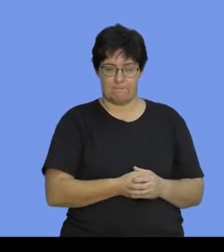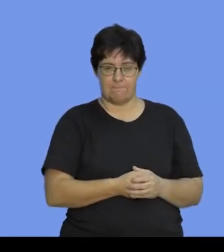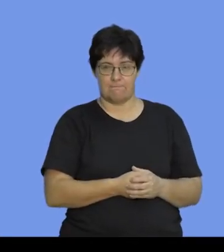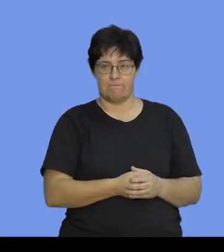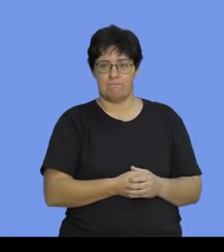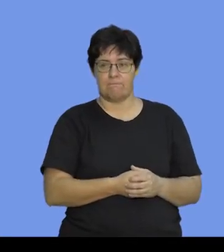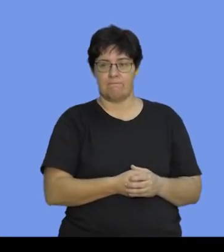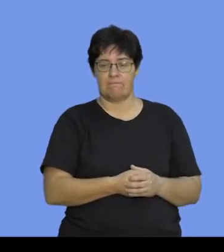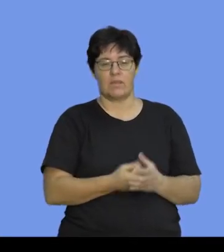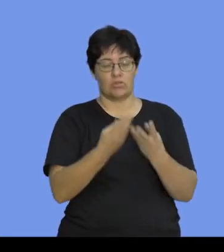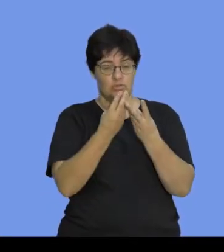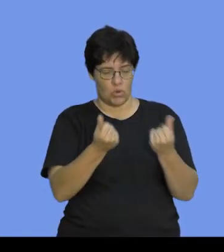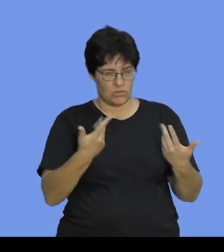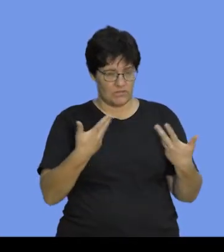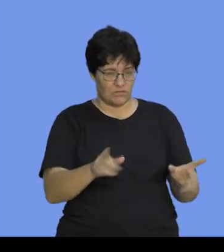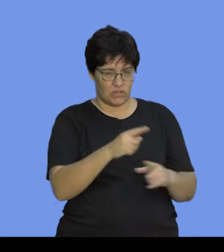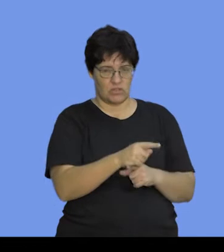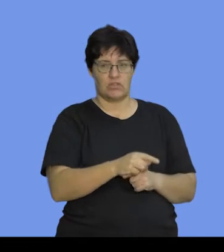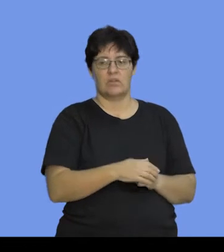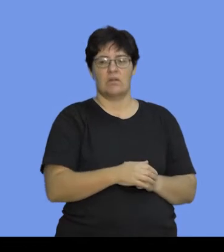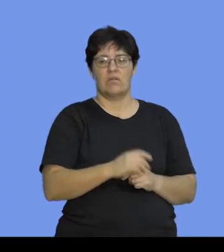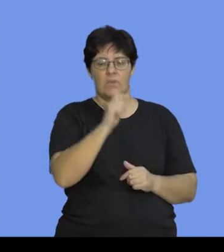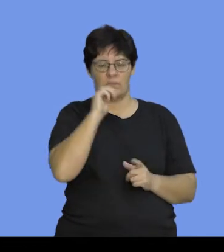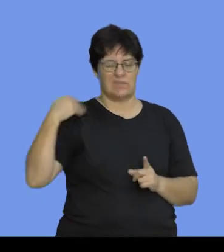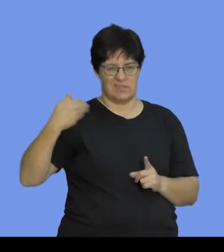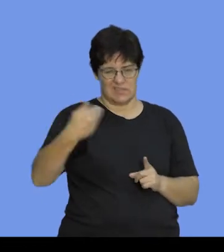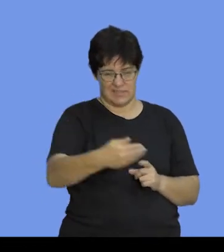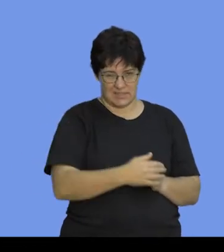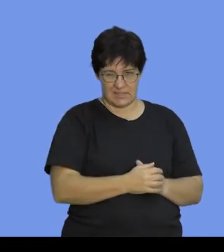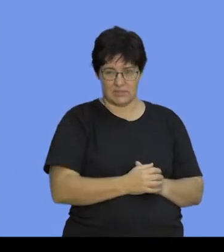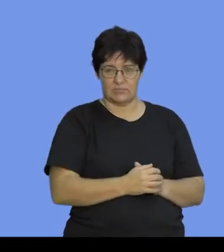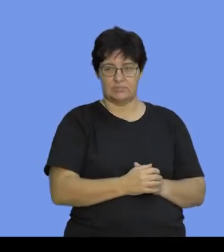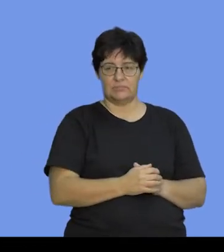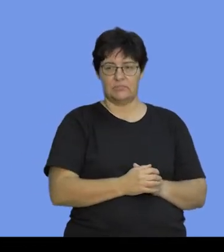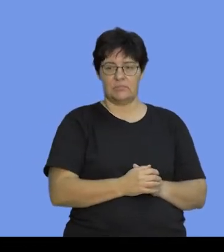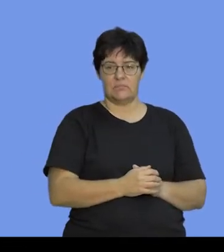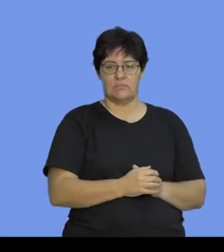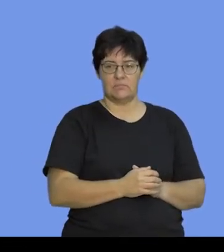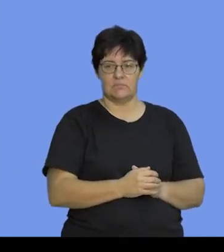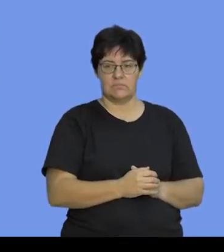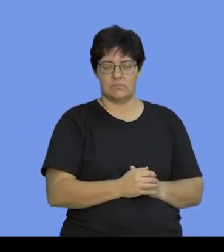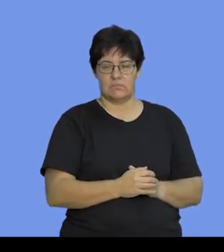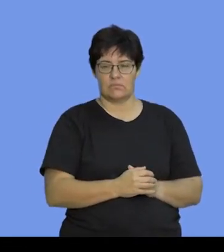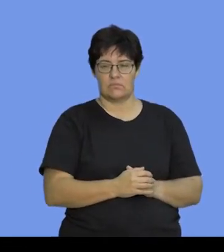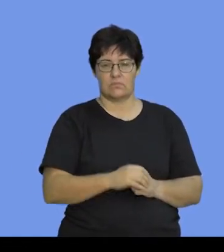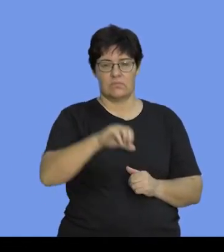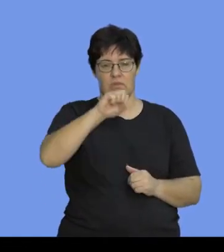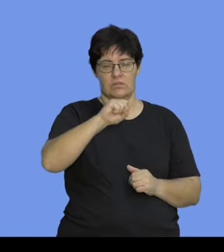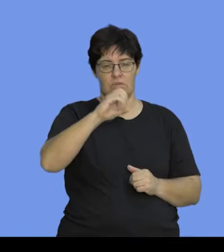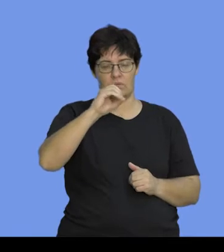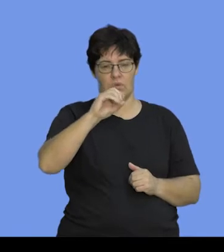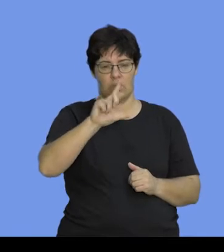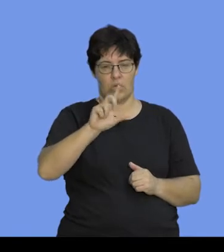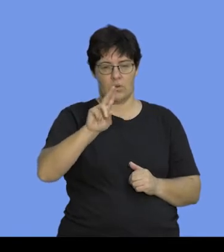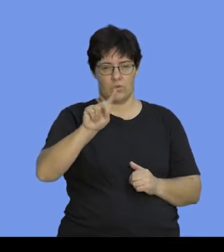term solution, we have already used that once too often, from the beginning of our session. And also the term solute,